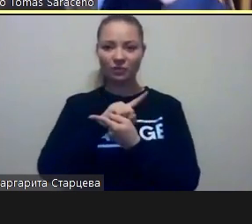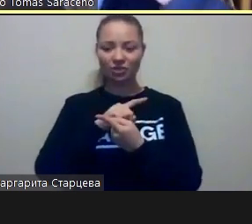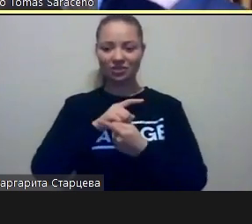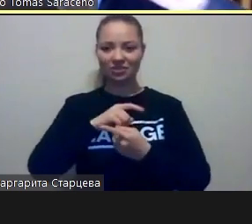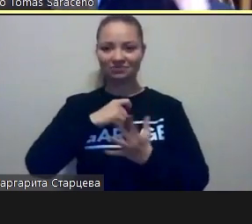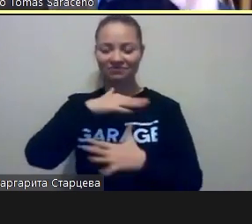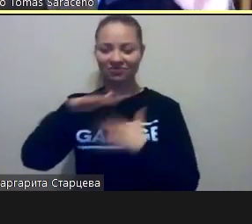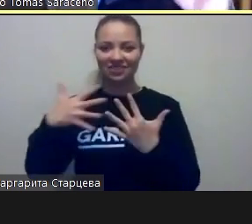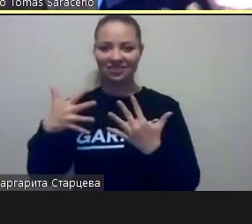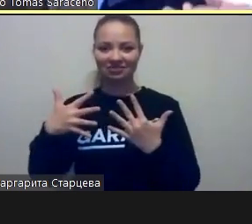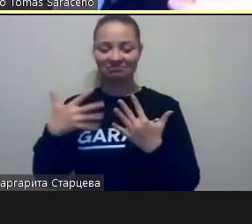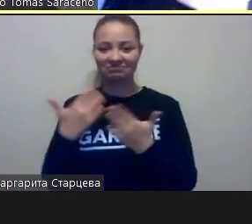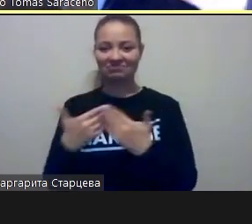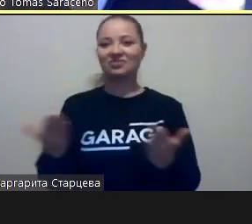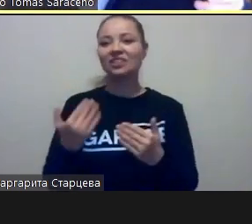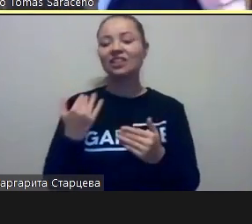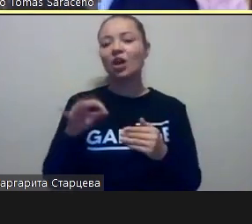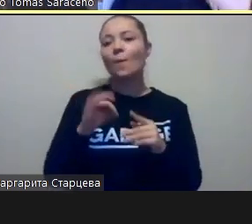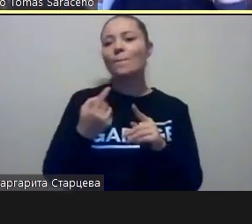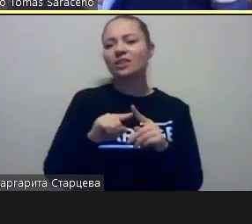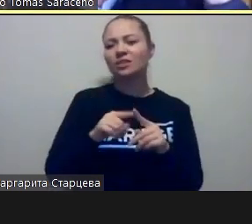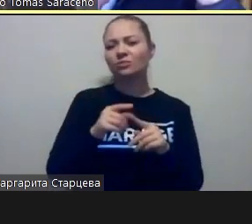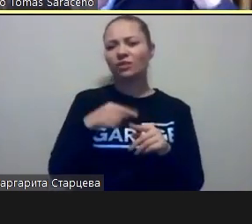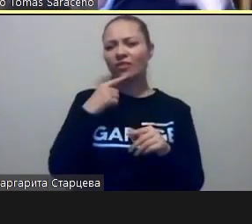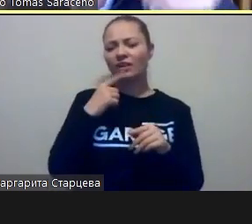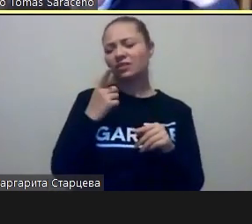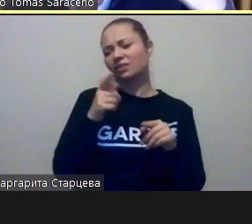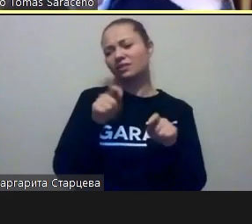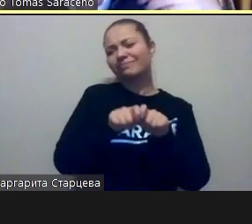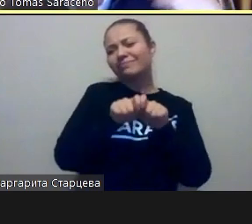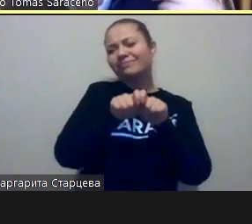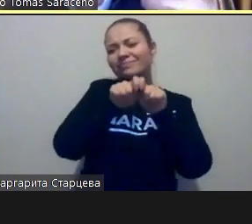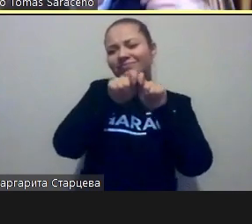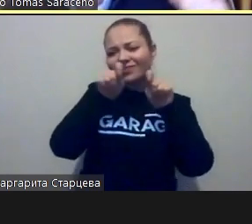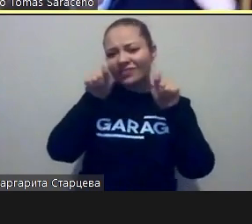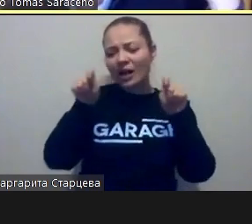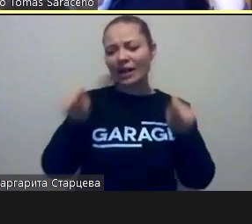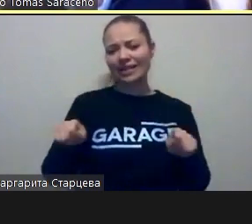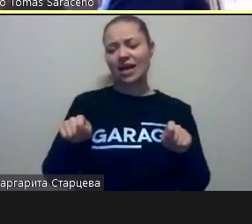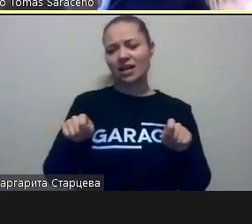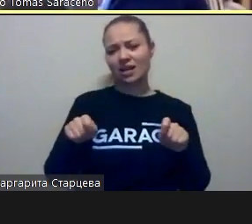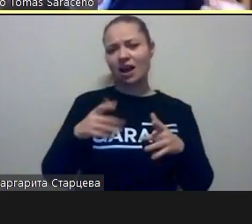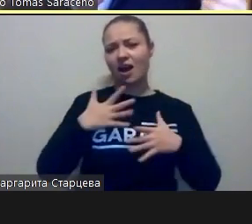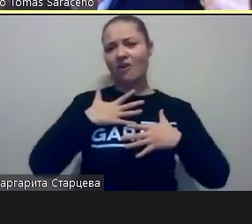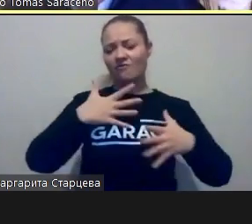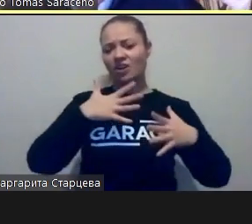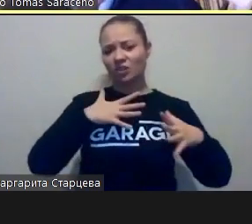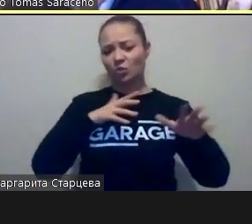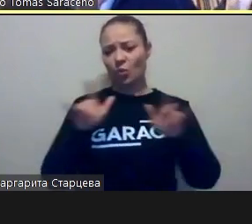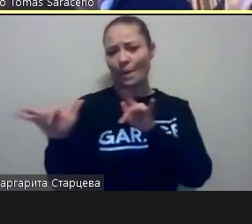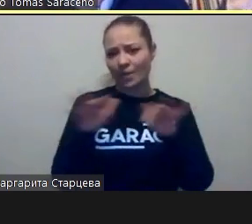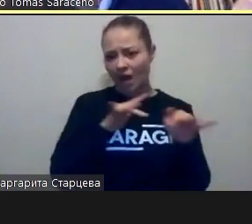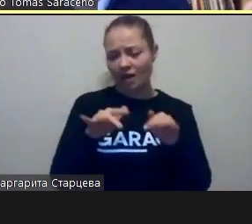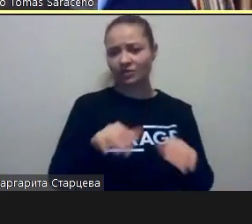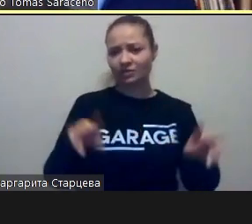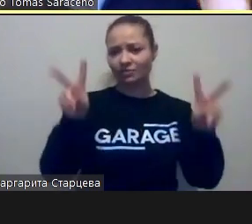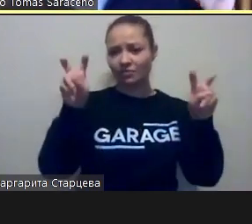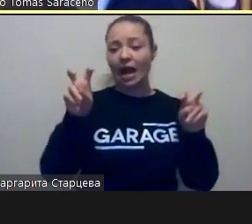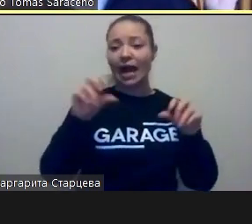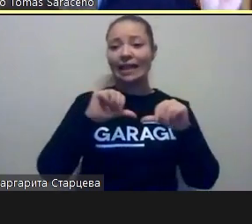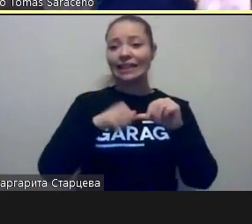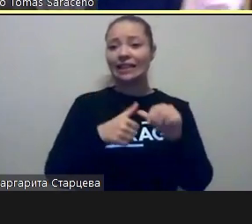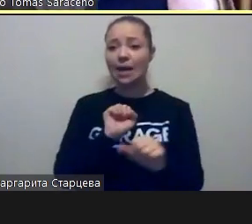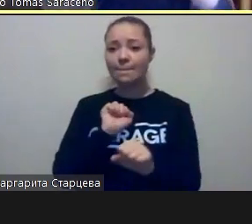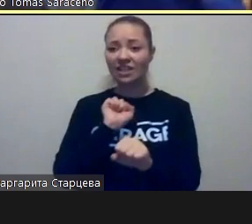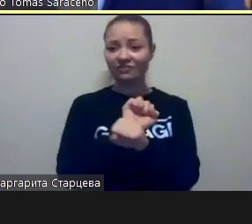this stillness in motion. And it's been for me that already kind of anticipated a little bit the title of this idea of, it's